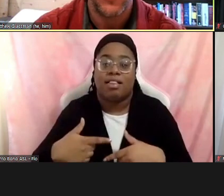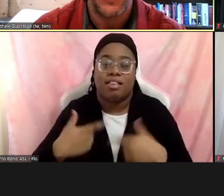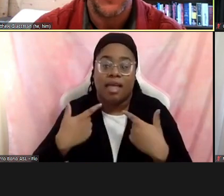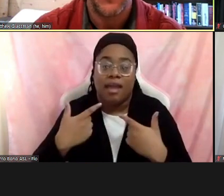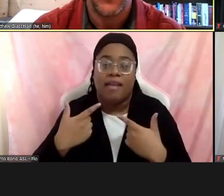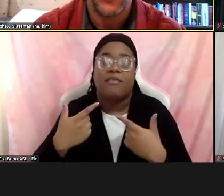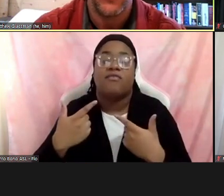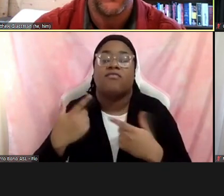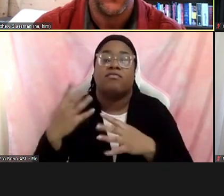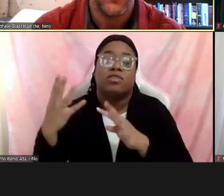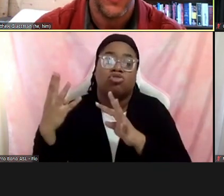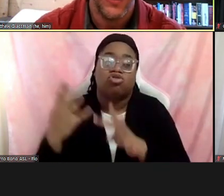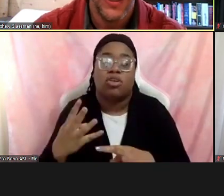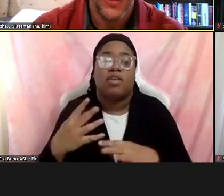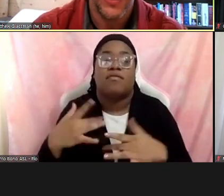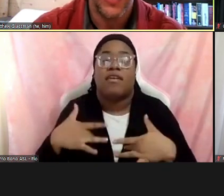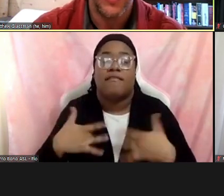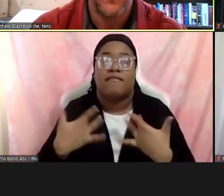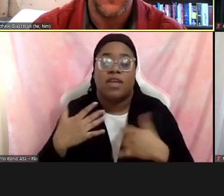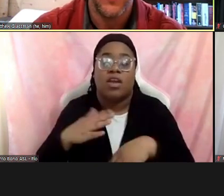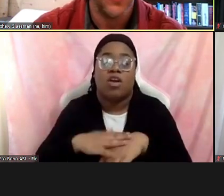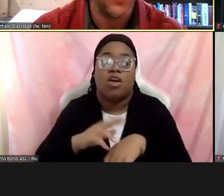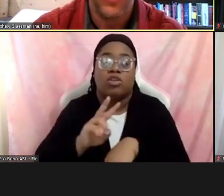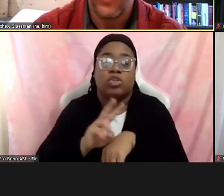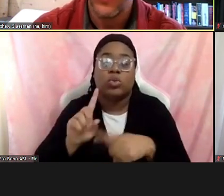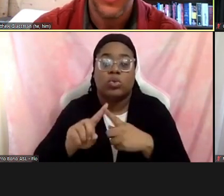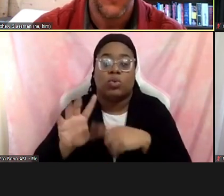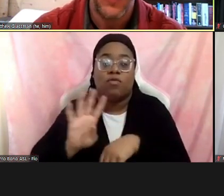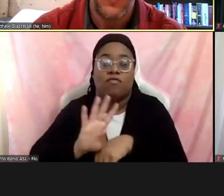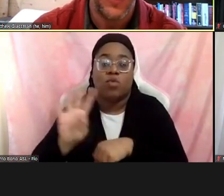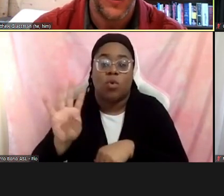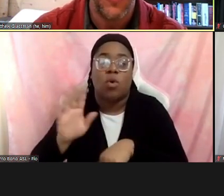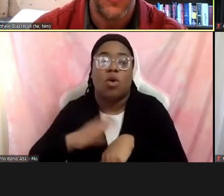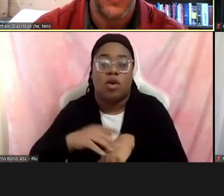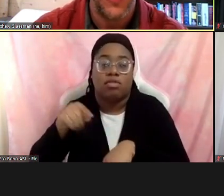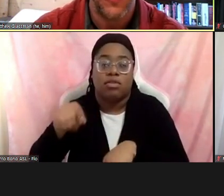live streamed from 2 to 4. There are hosts of